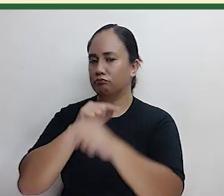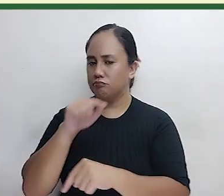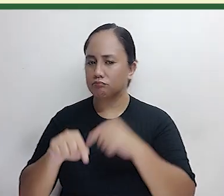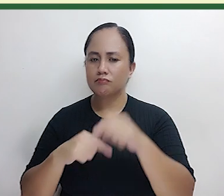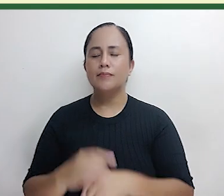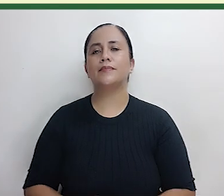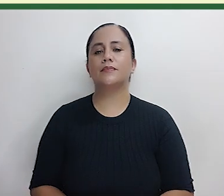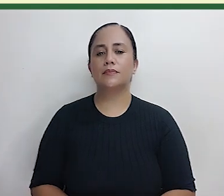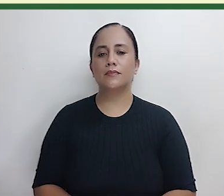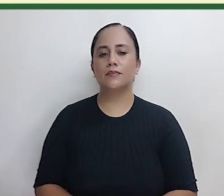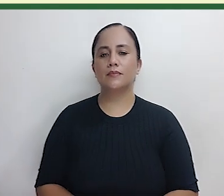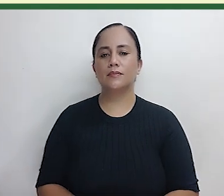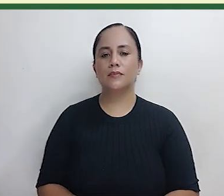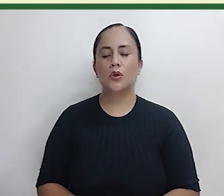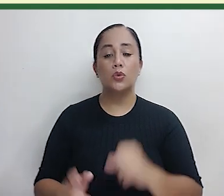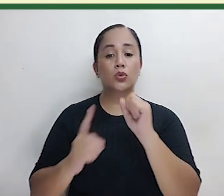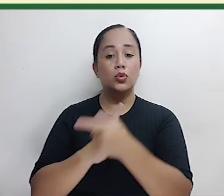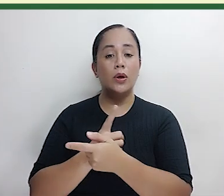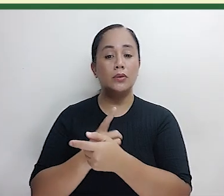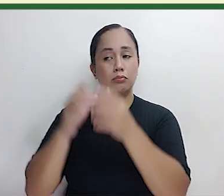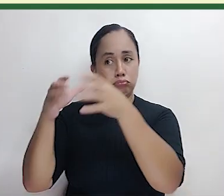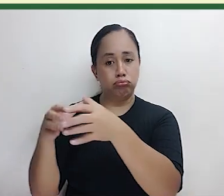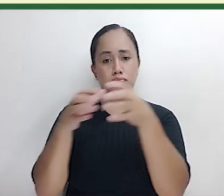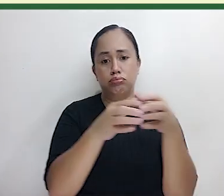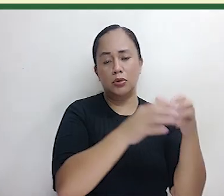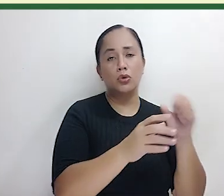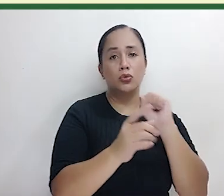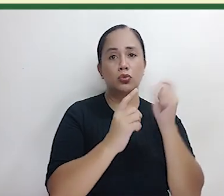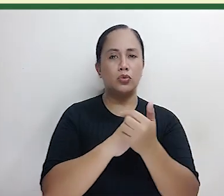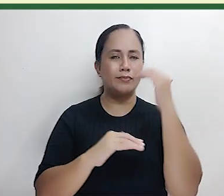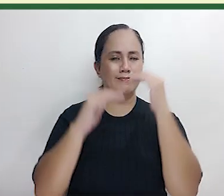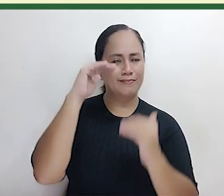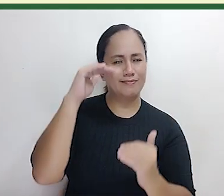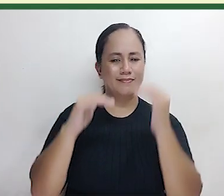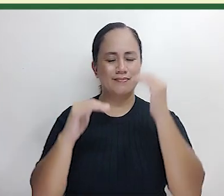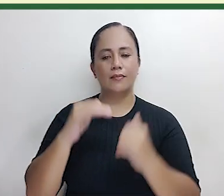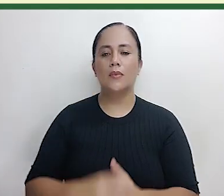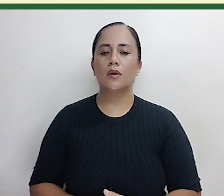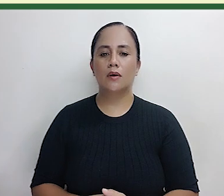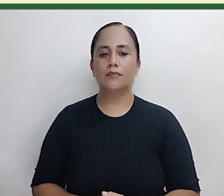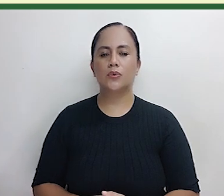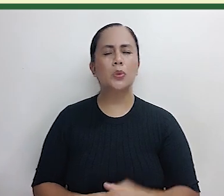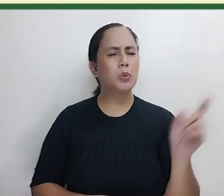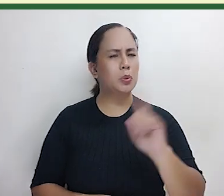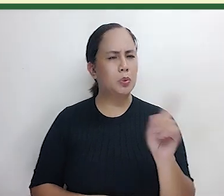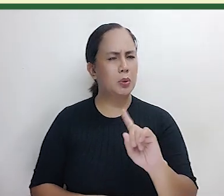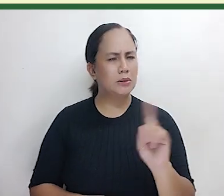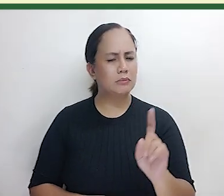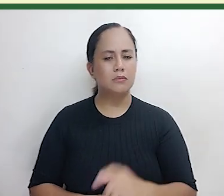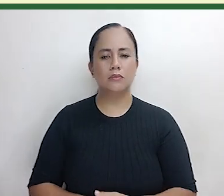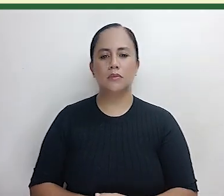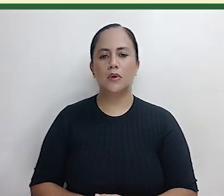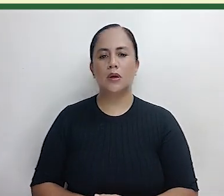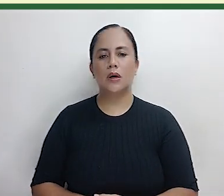Focus of intersectionality: social categories and social inequality. What